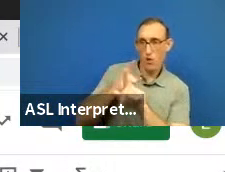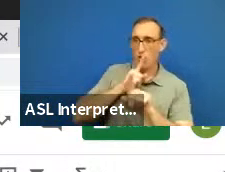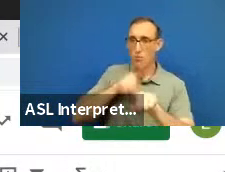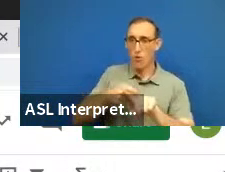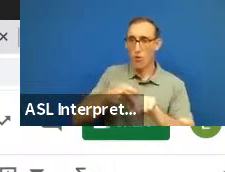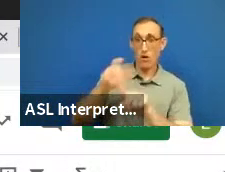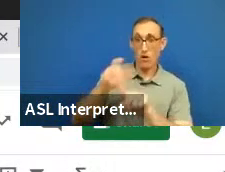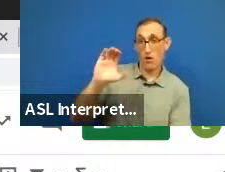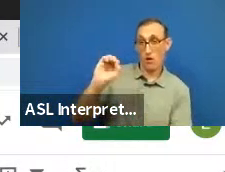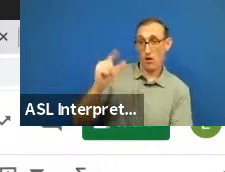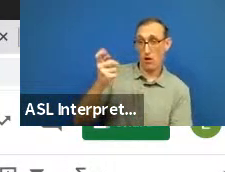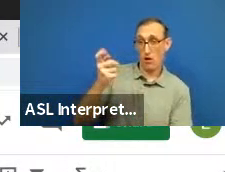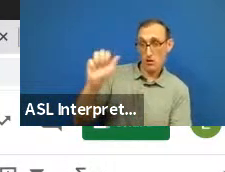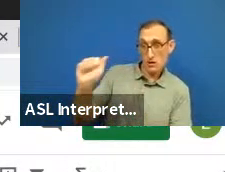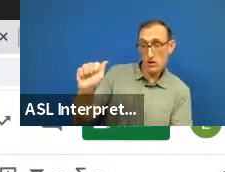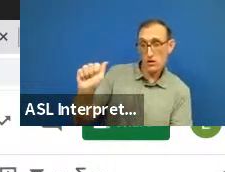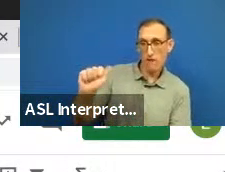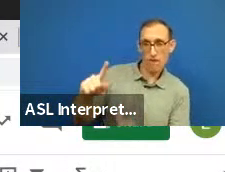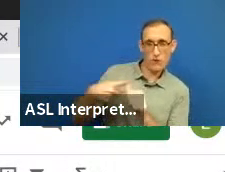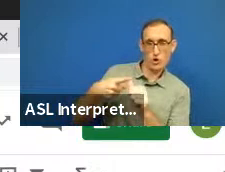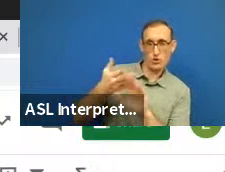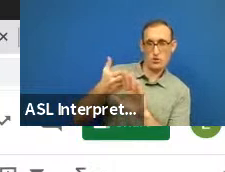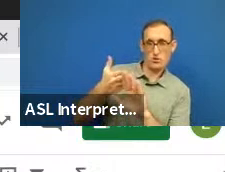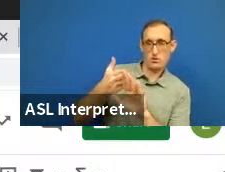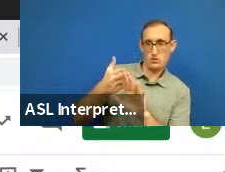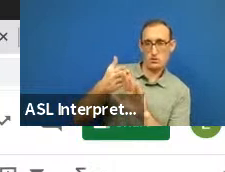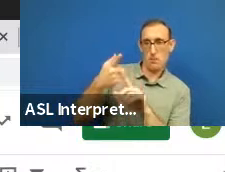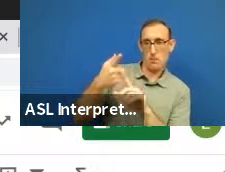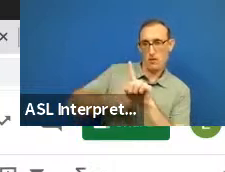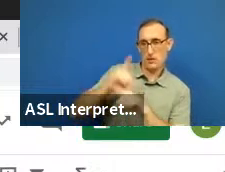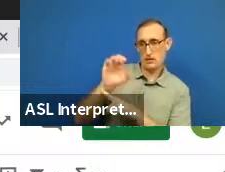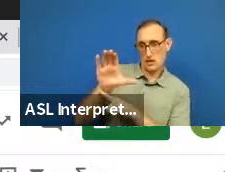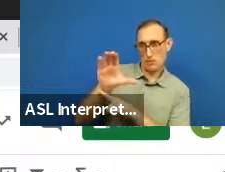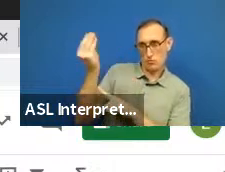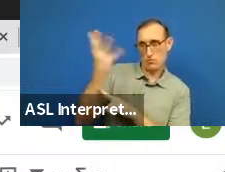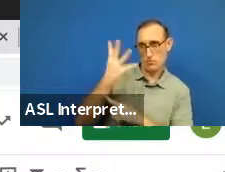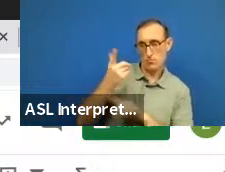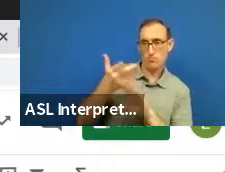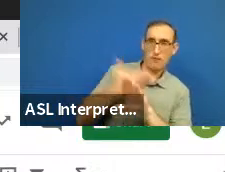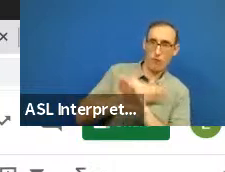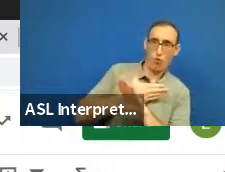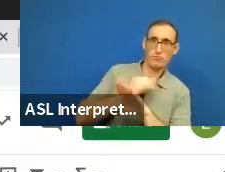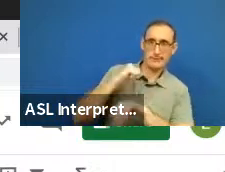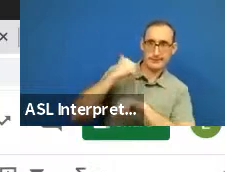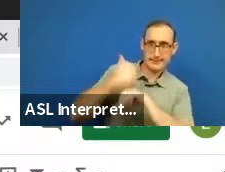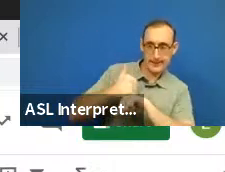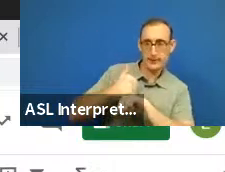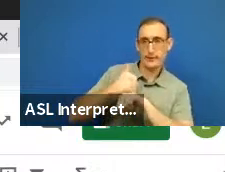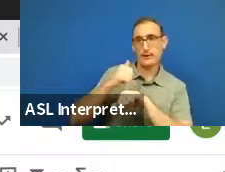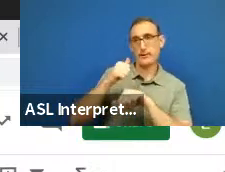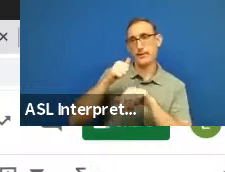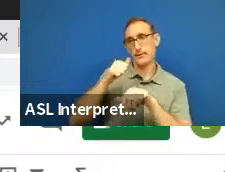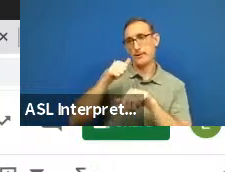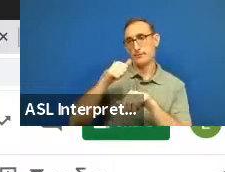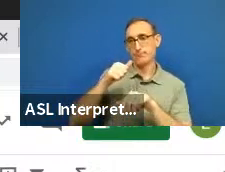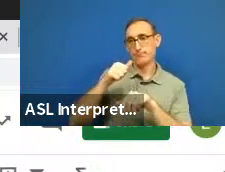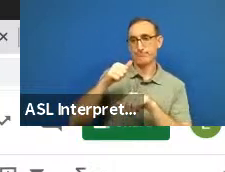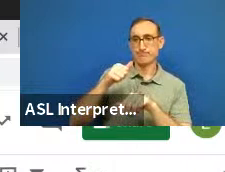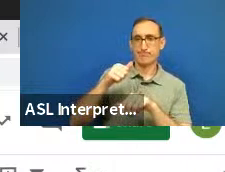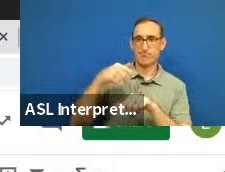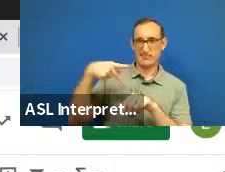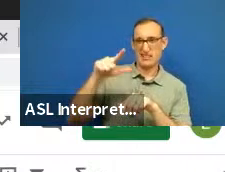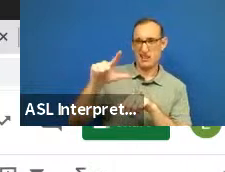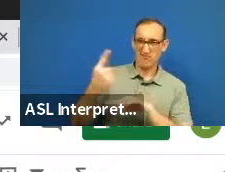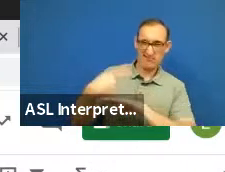us in December before we start setting a professional development